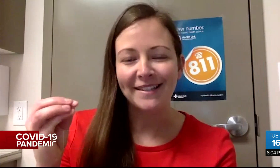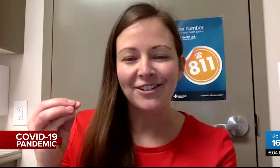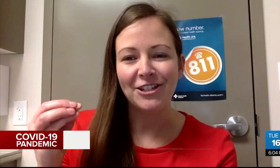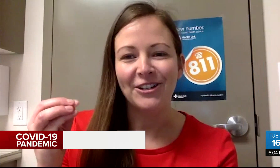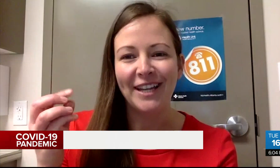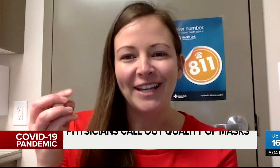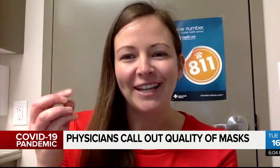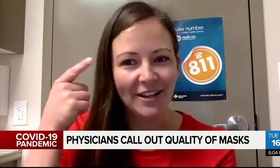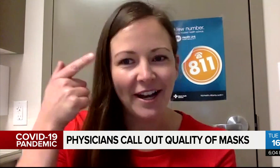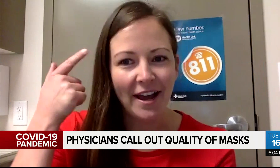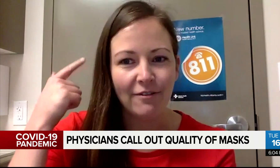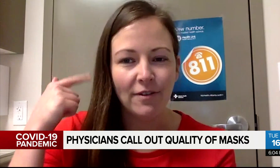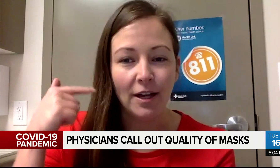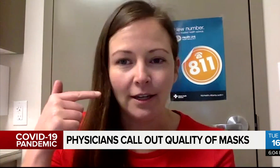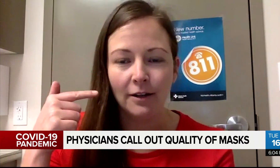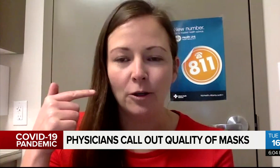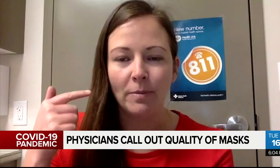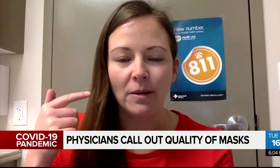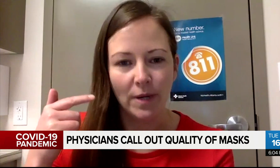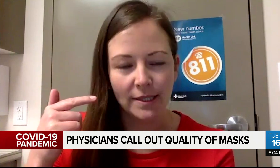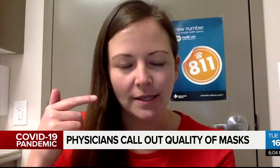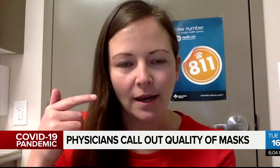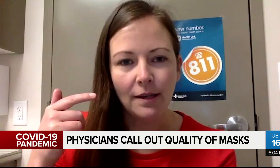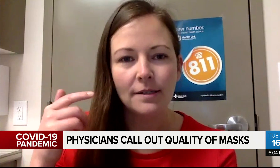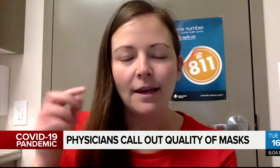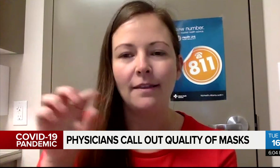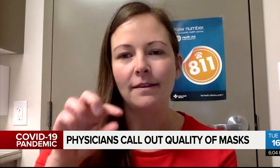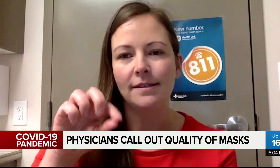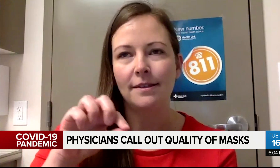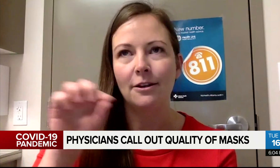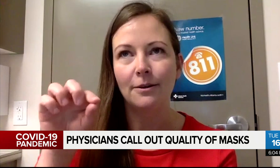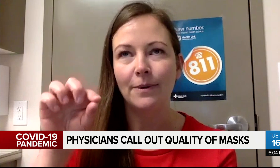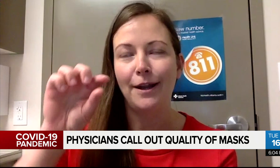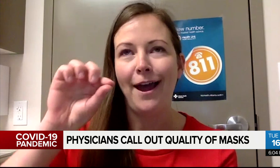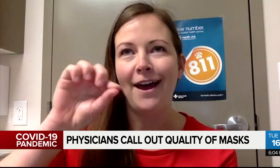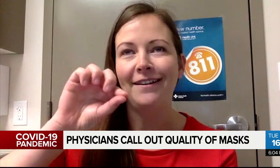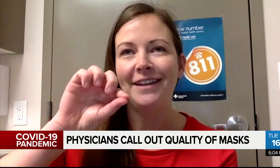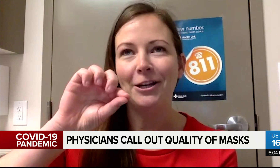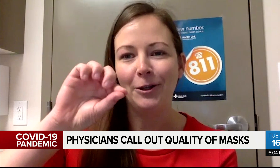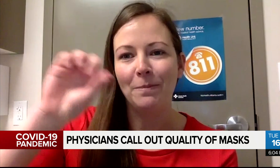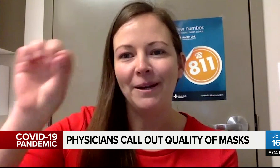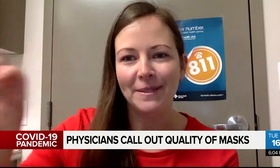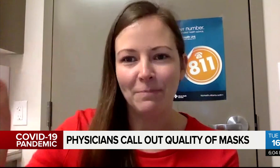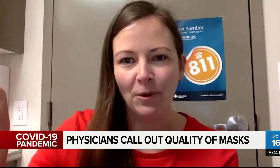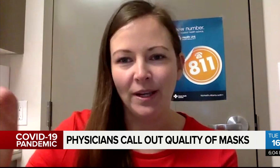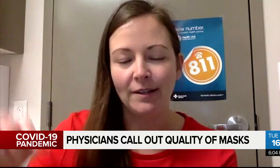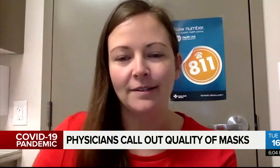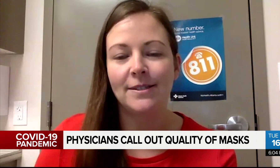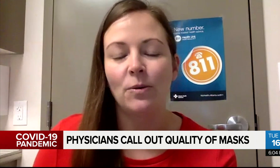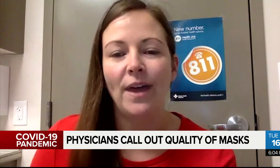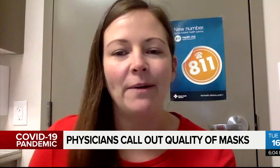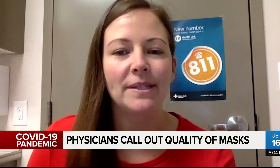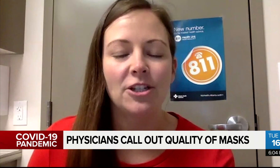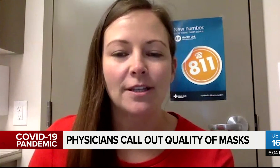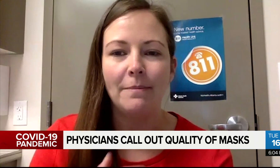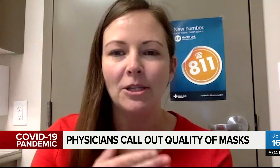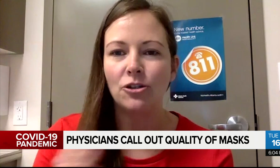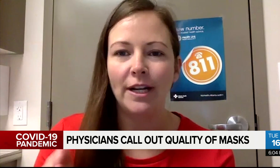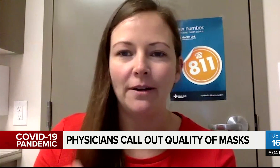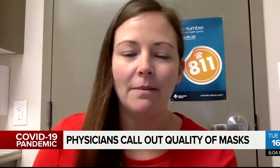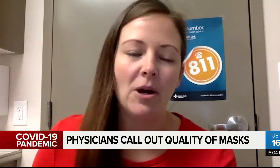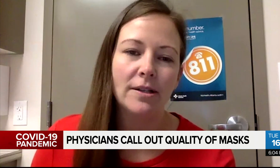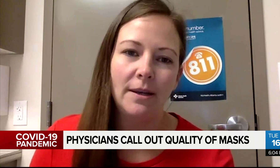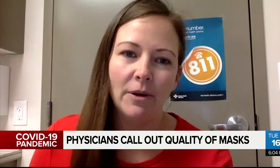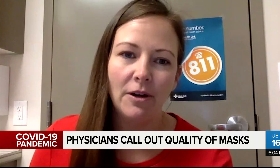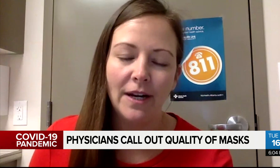first two masks she took out did not have an ear loop on one side, and then a third one had an ear loop, but it was broken. So that was just coming